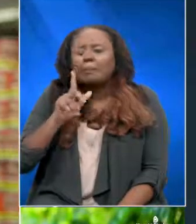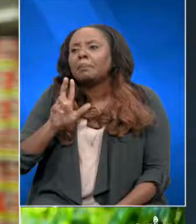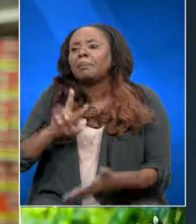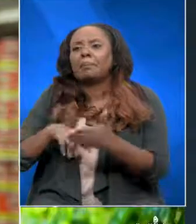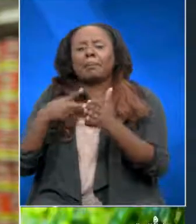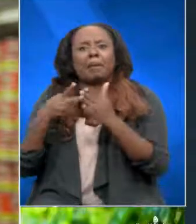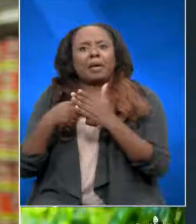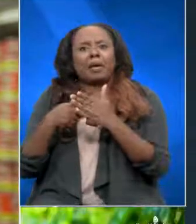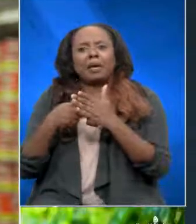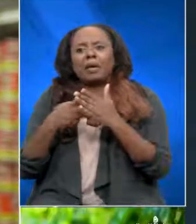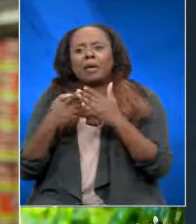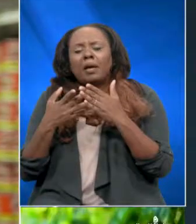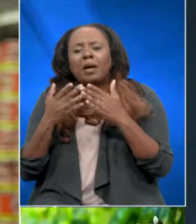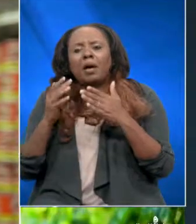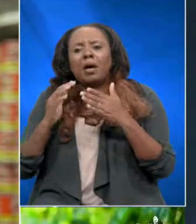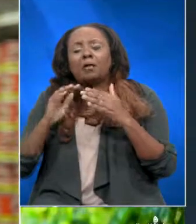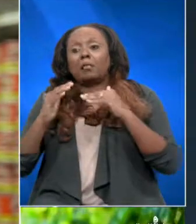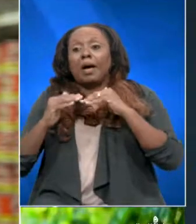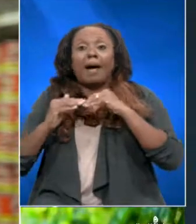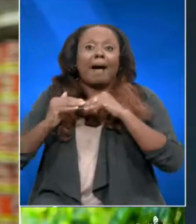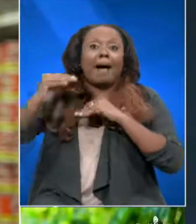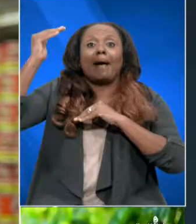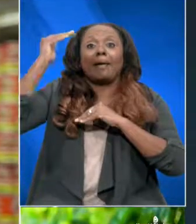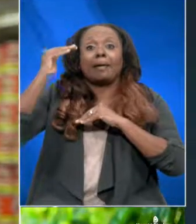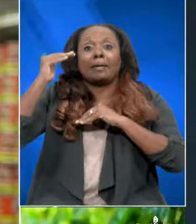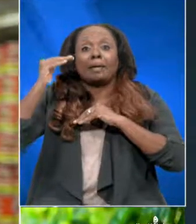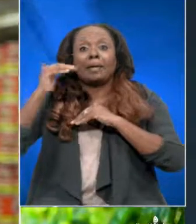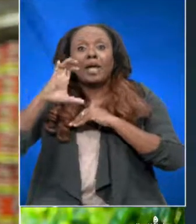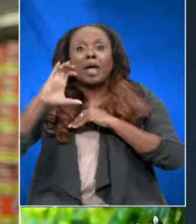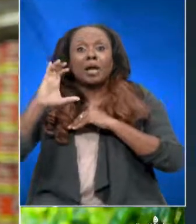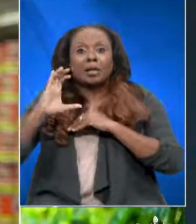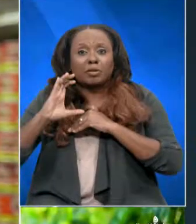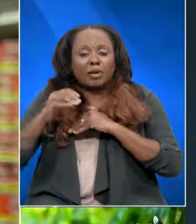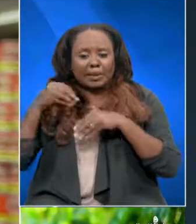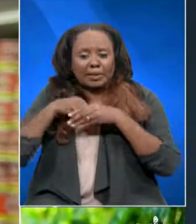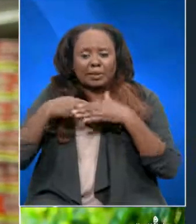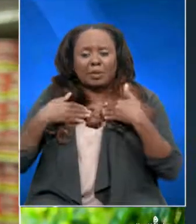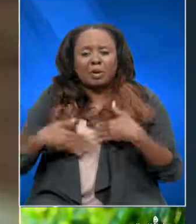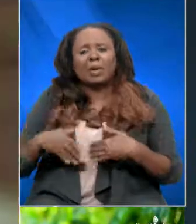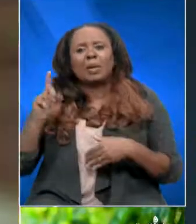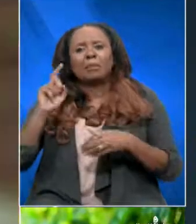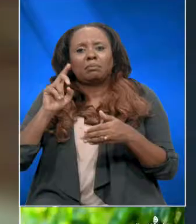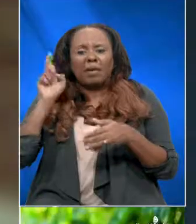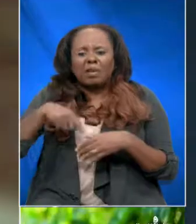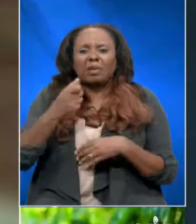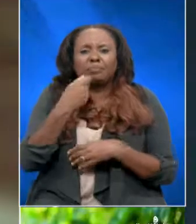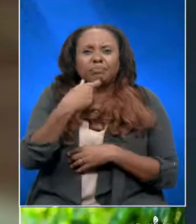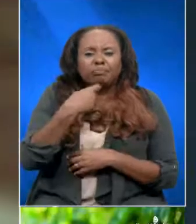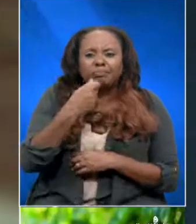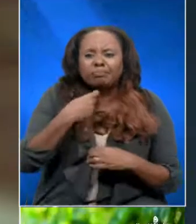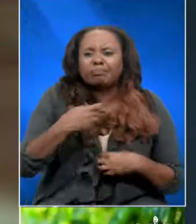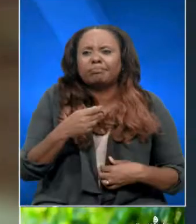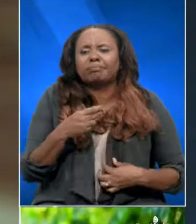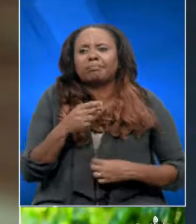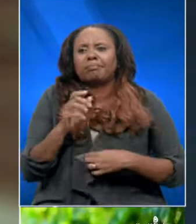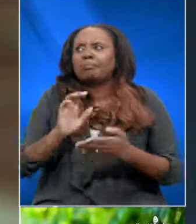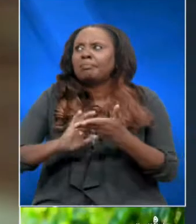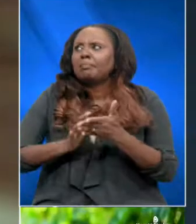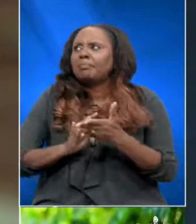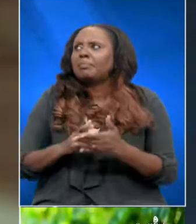us having high cholesterol, high amount of saturated fat in our body, which leads to us taking medication for that. So the cholesterol in this is